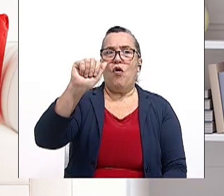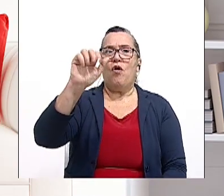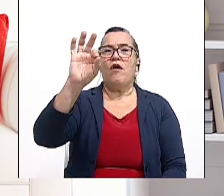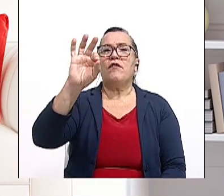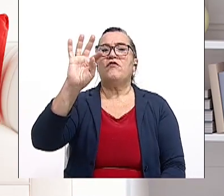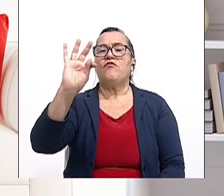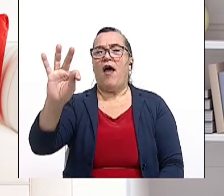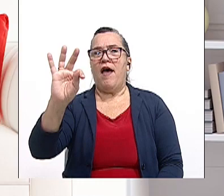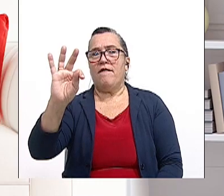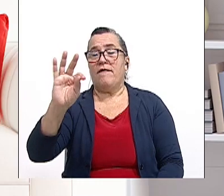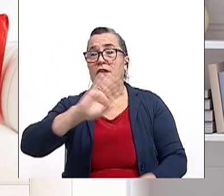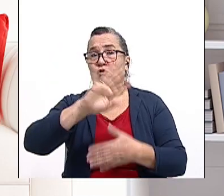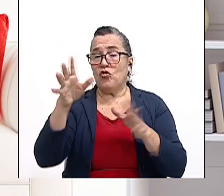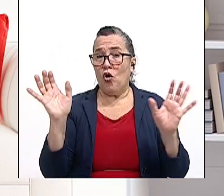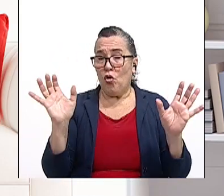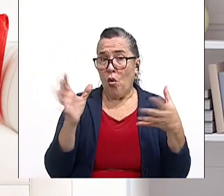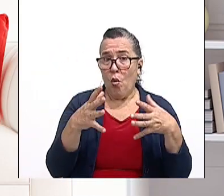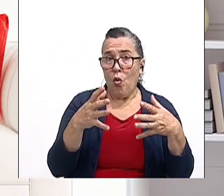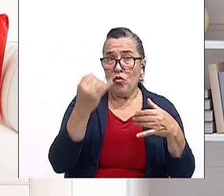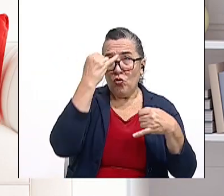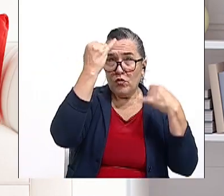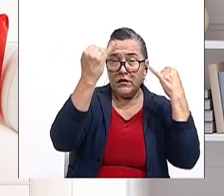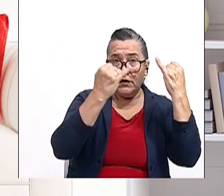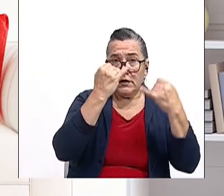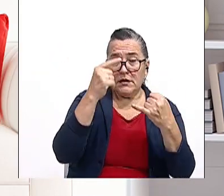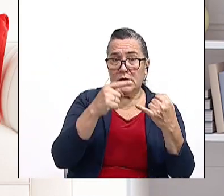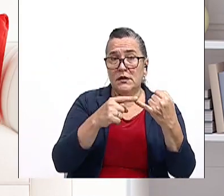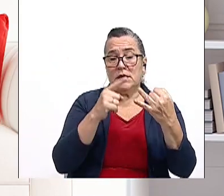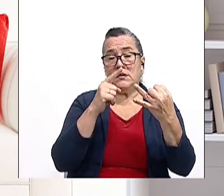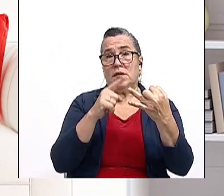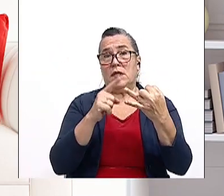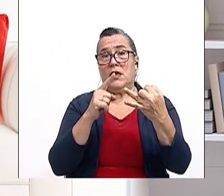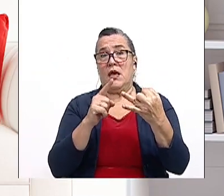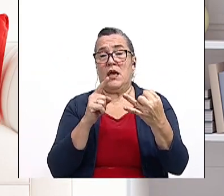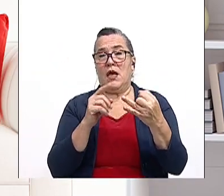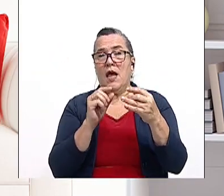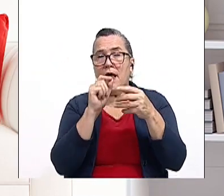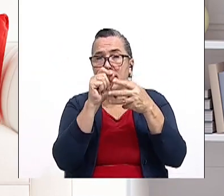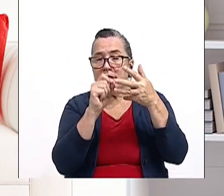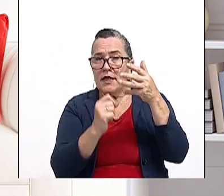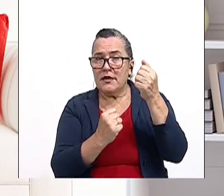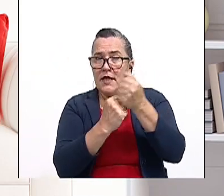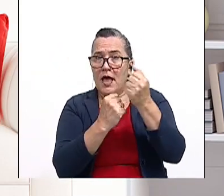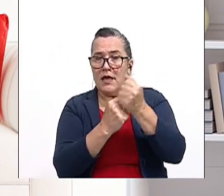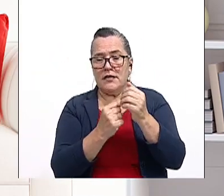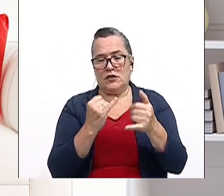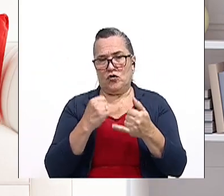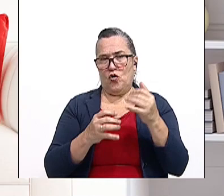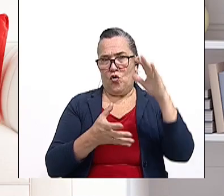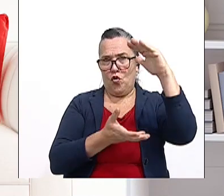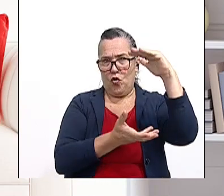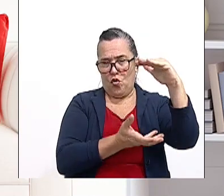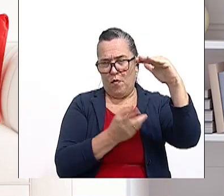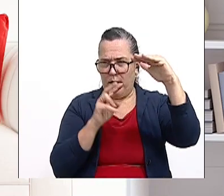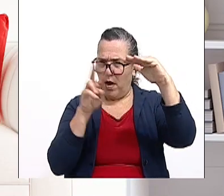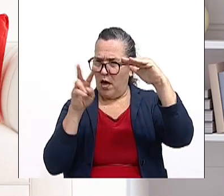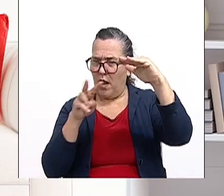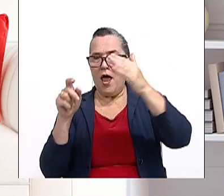put everything together to have our paragraph, okay? So let's